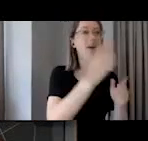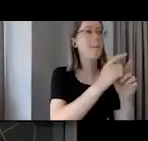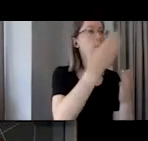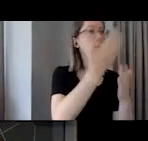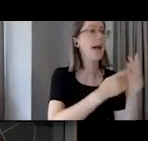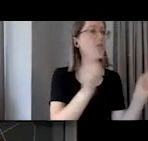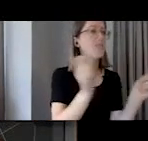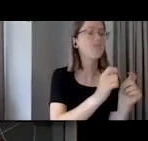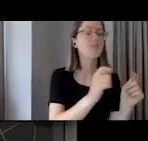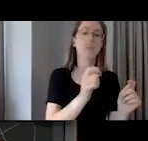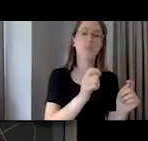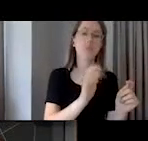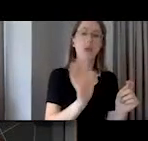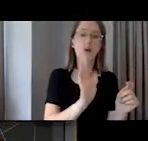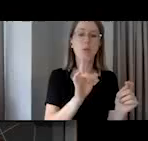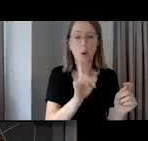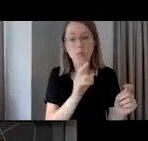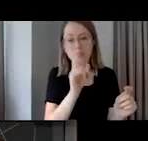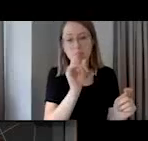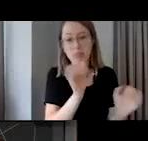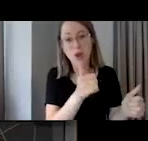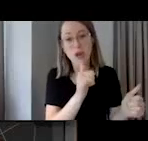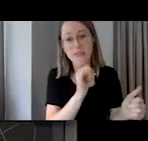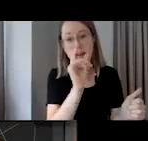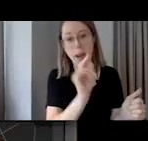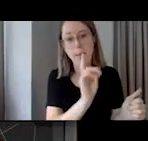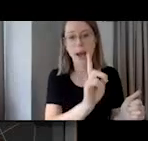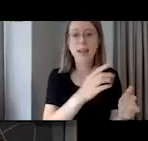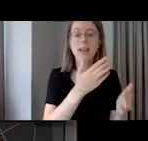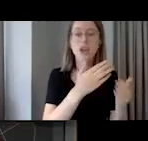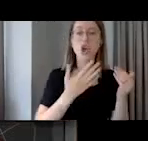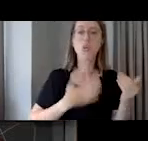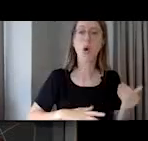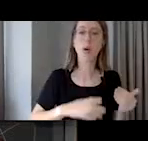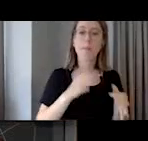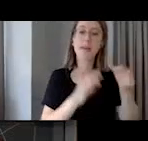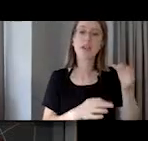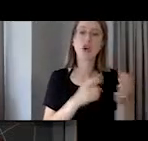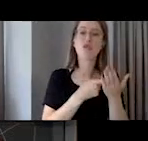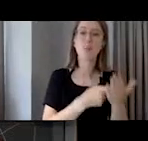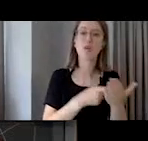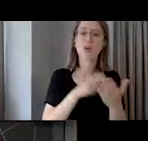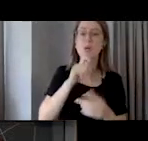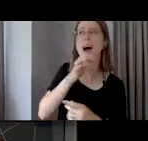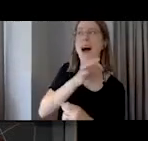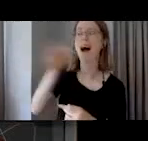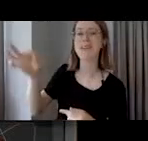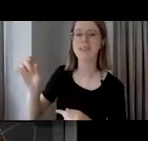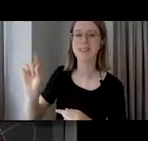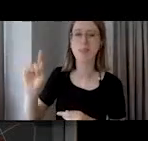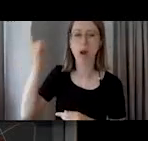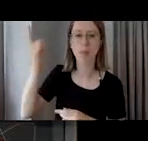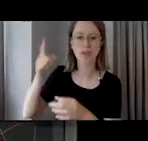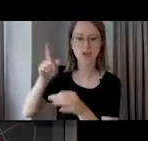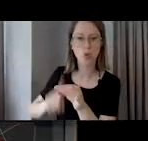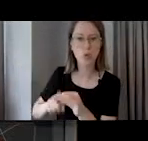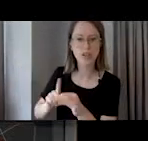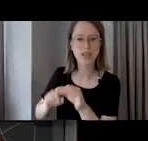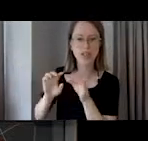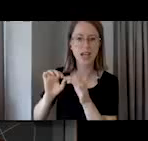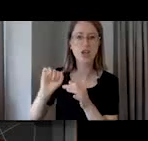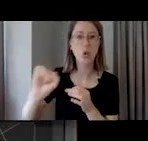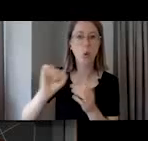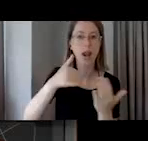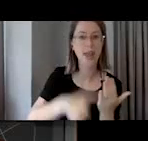it is, that's fantastic. What you want are political reporters who ask the Prime Minister the questions in your